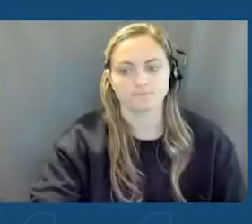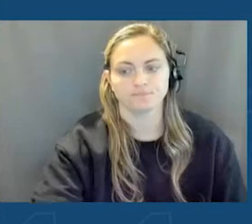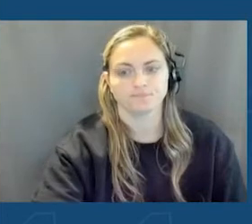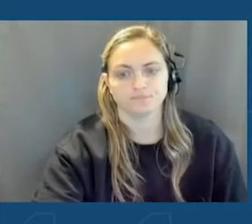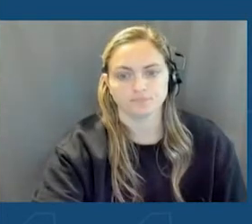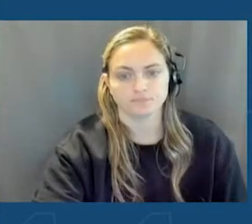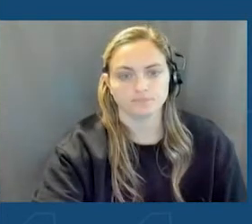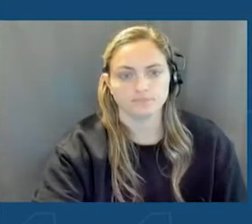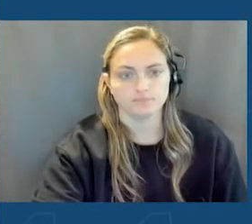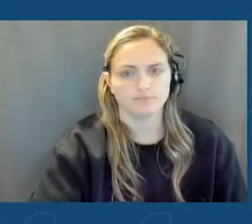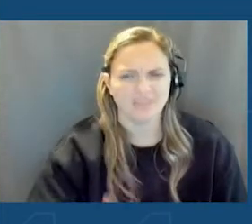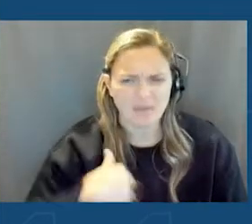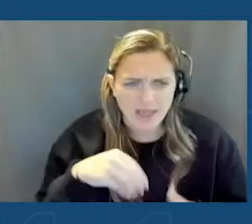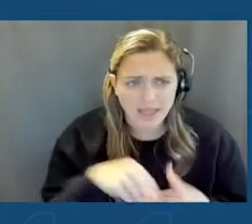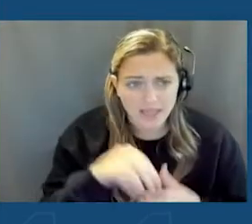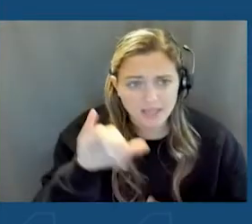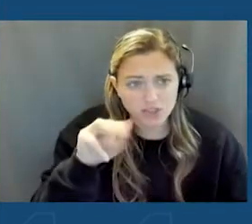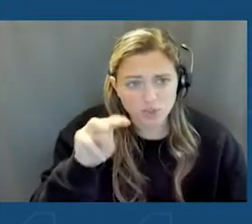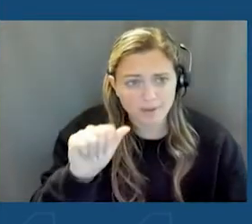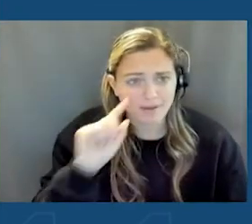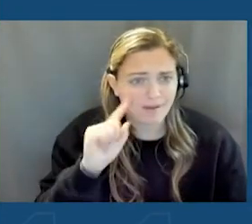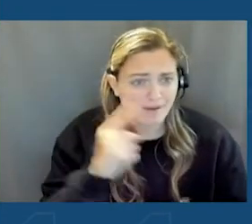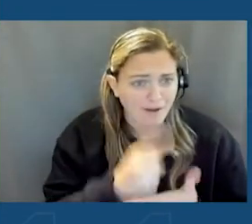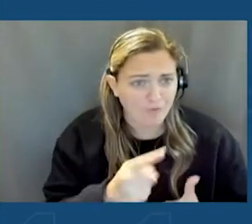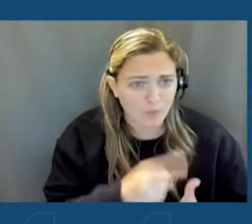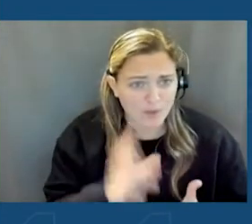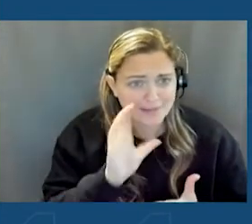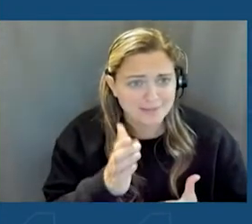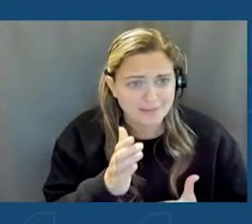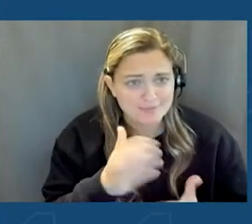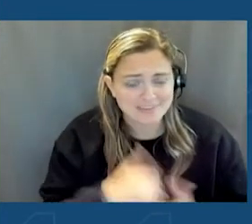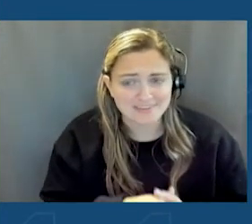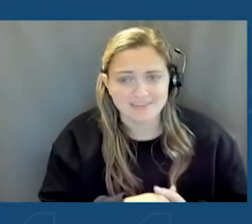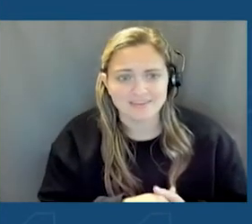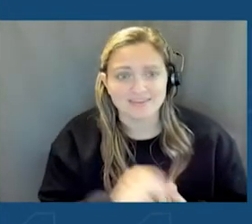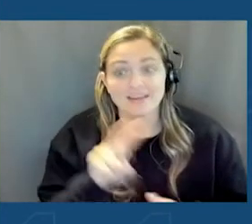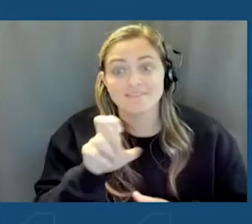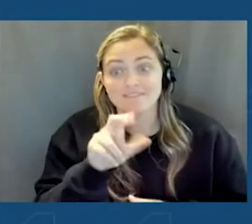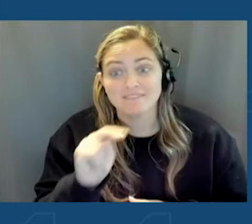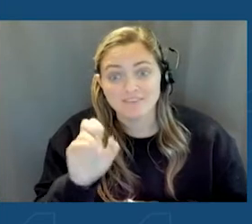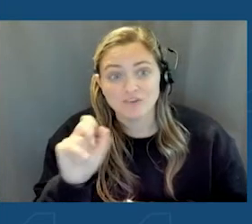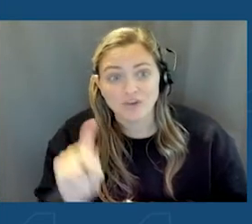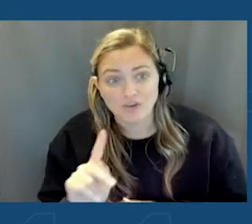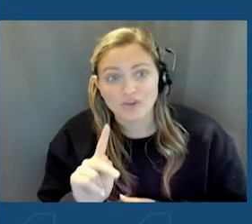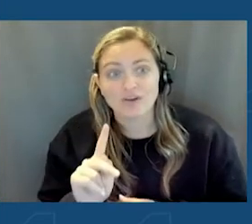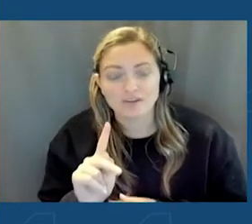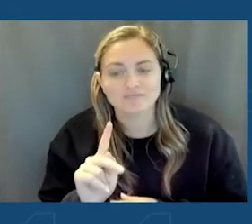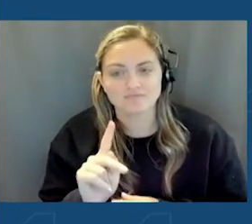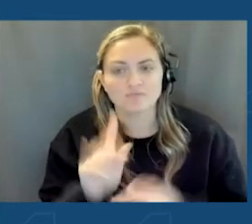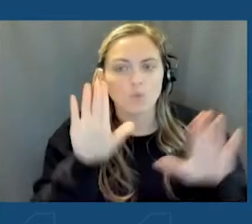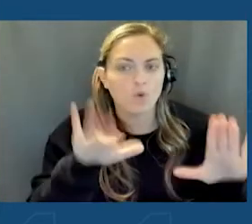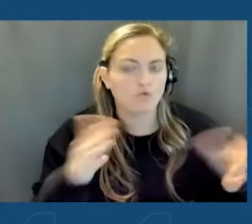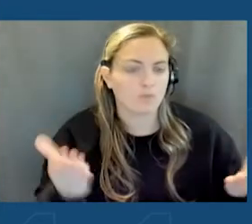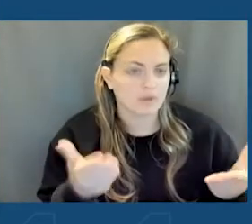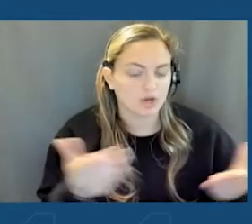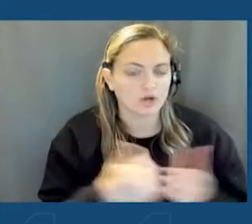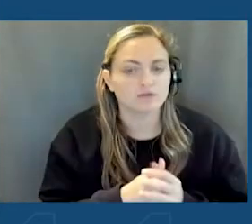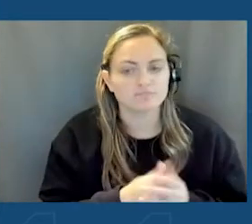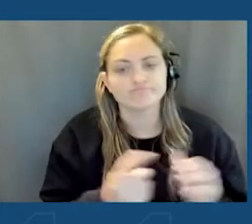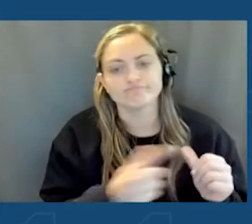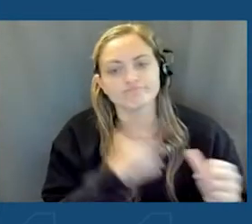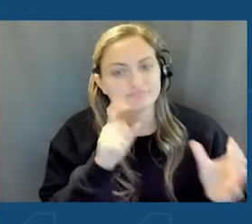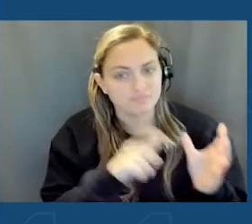in Jamaica every single day of the week, it seems? Vivian Cook, yes. It is wonderful to be here, and I want to first of all acknowledge